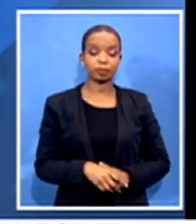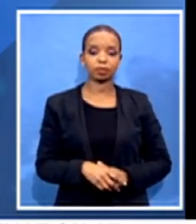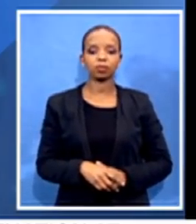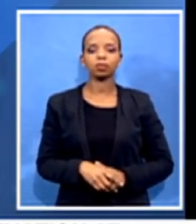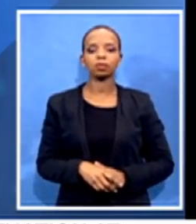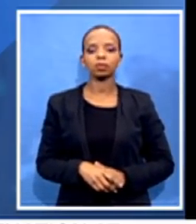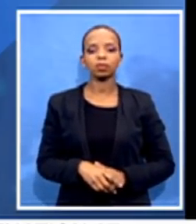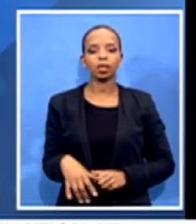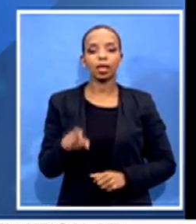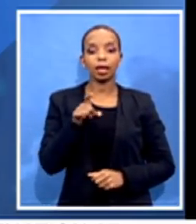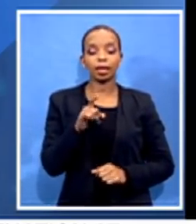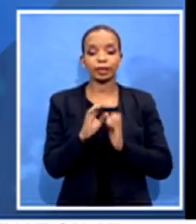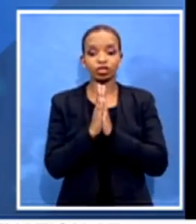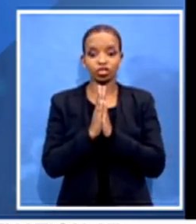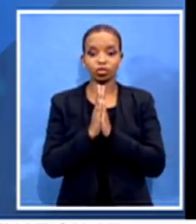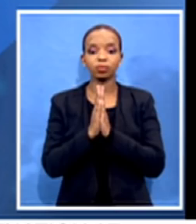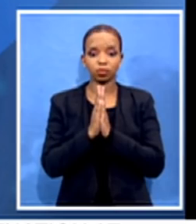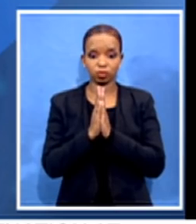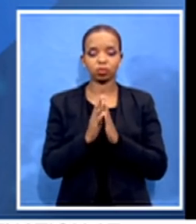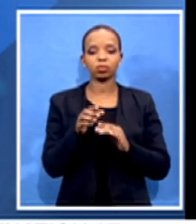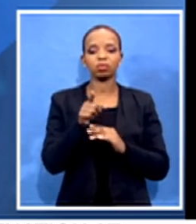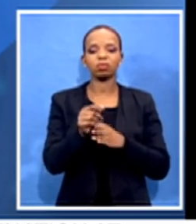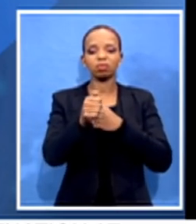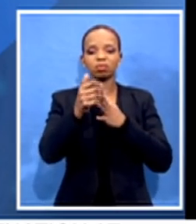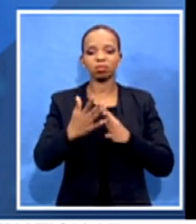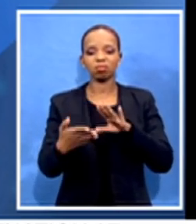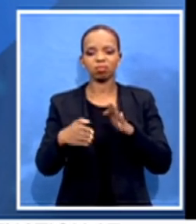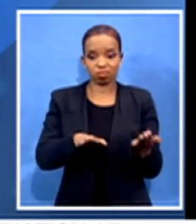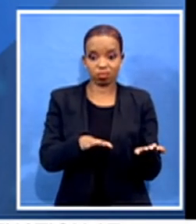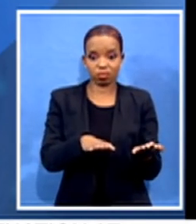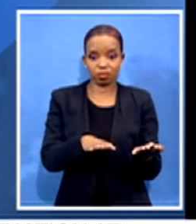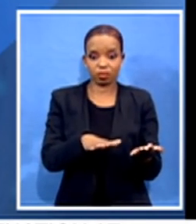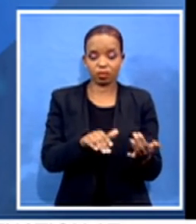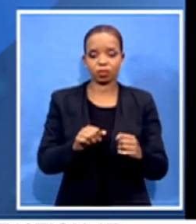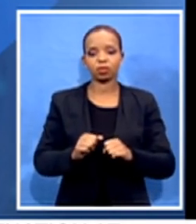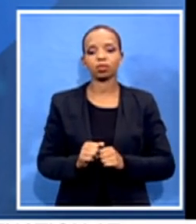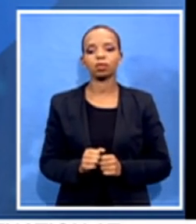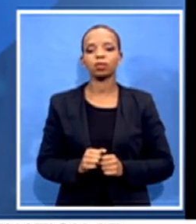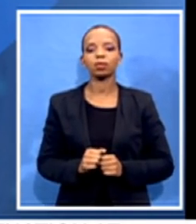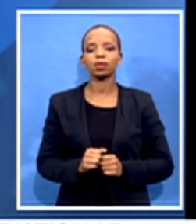comforter of the church passed on, and then upon his demise,